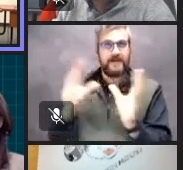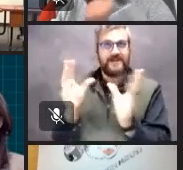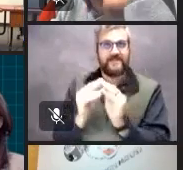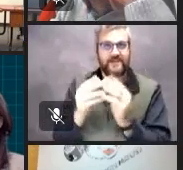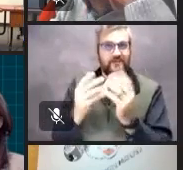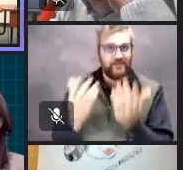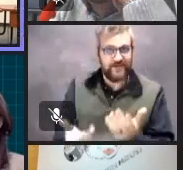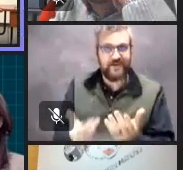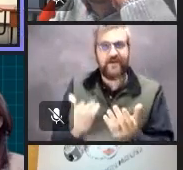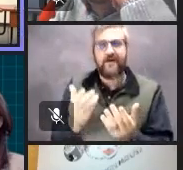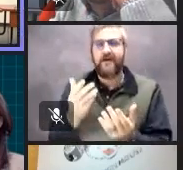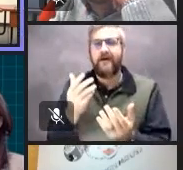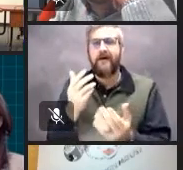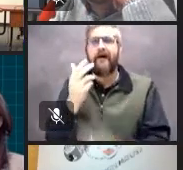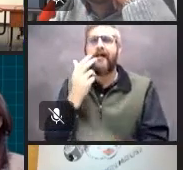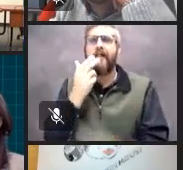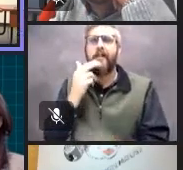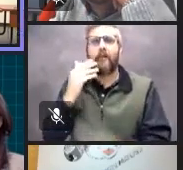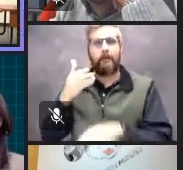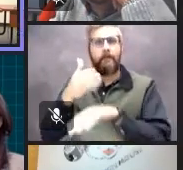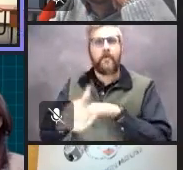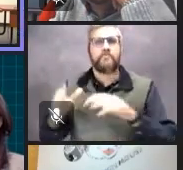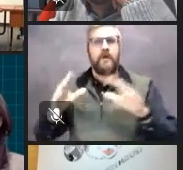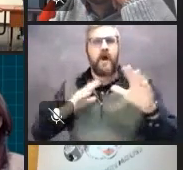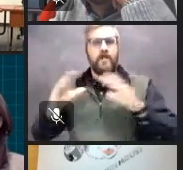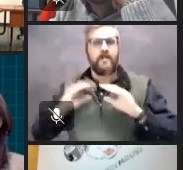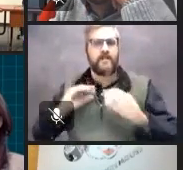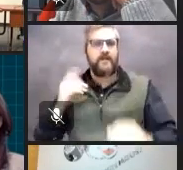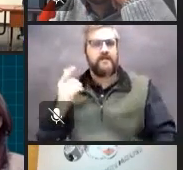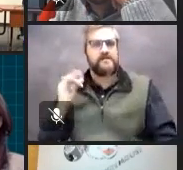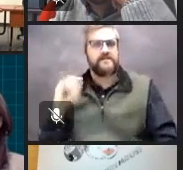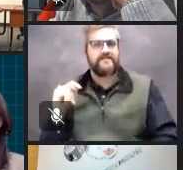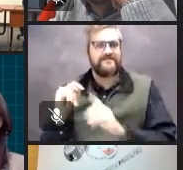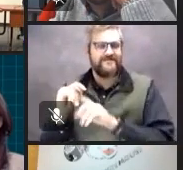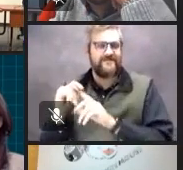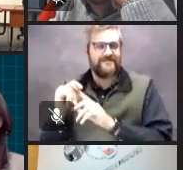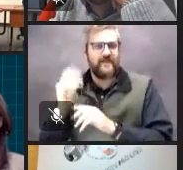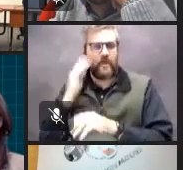little post-holiday gifts they will bestow upon us.